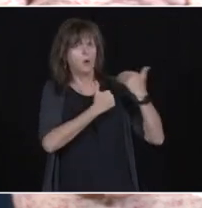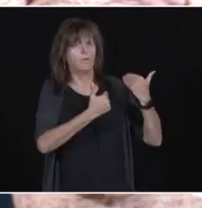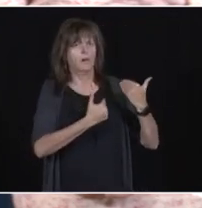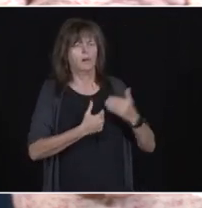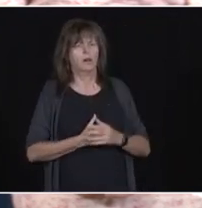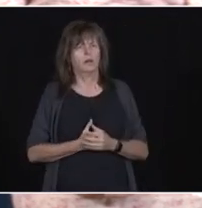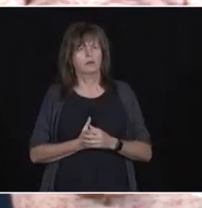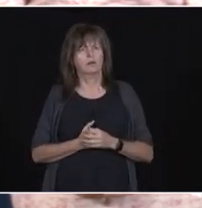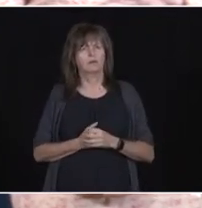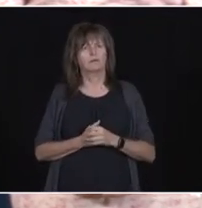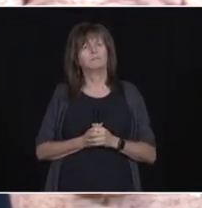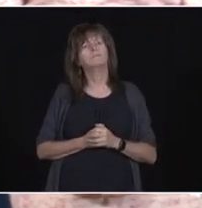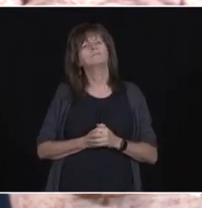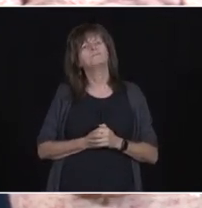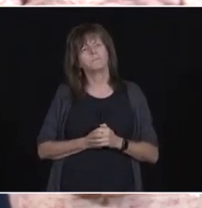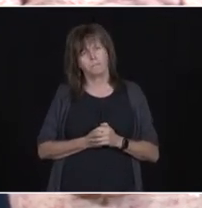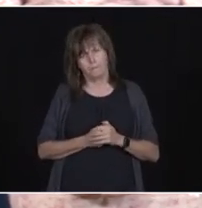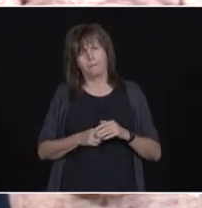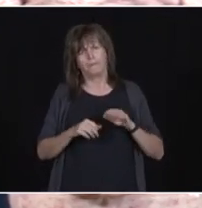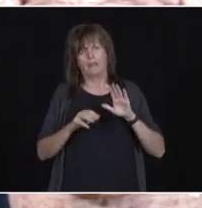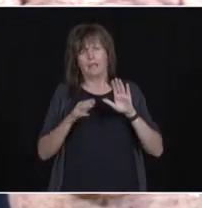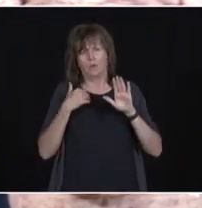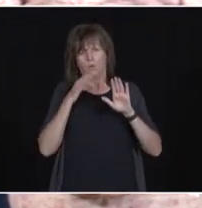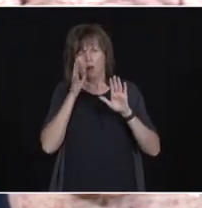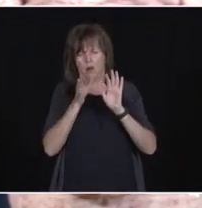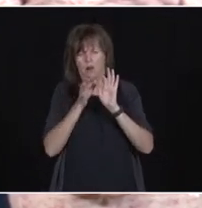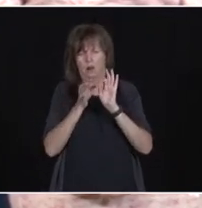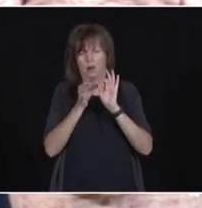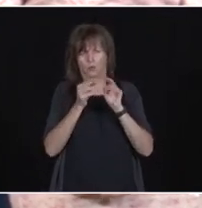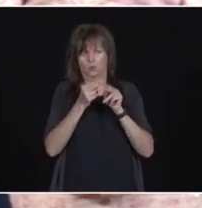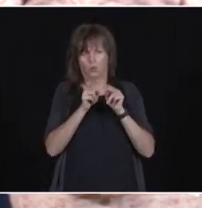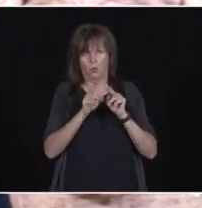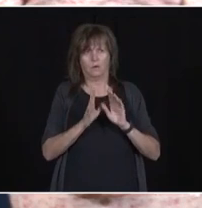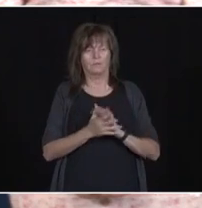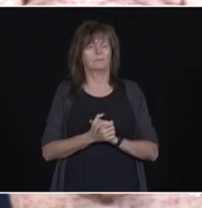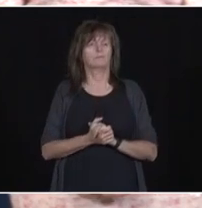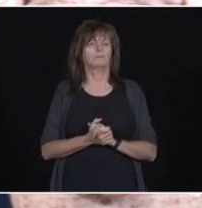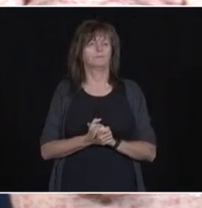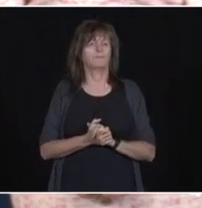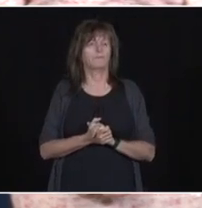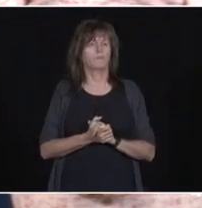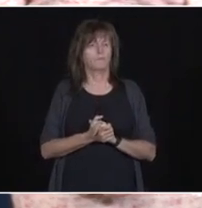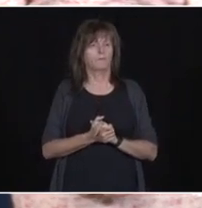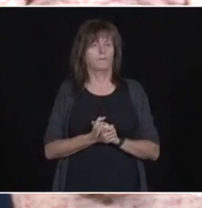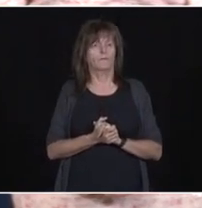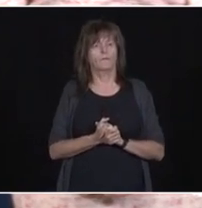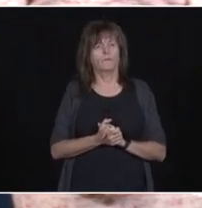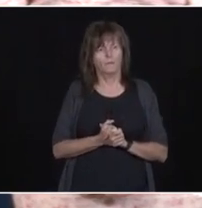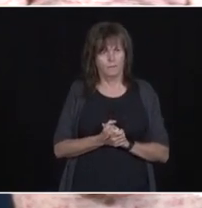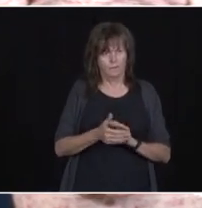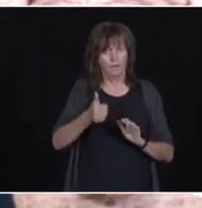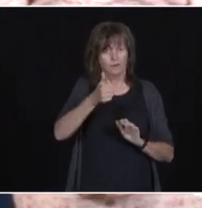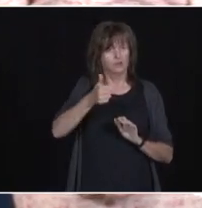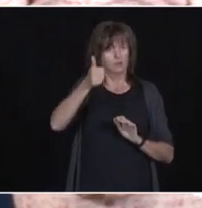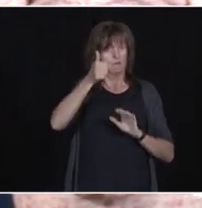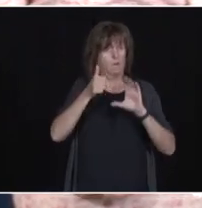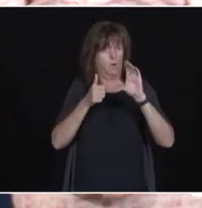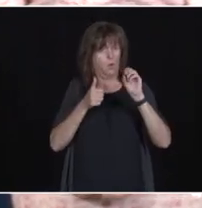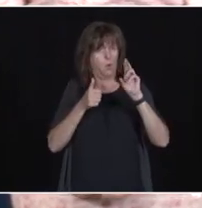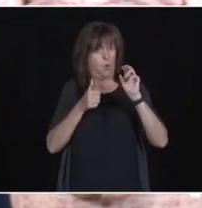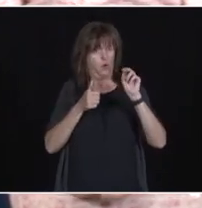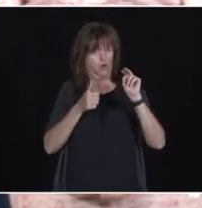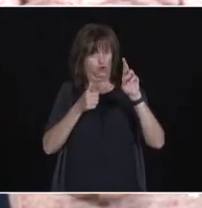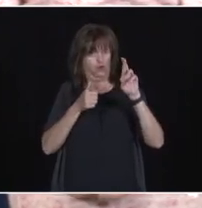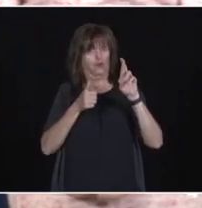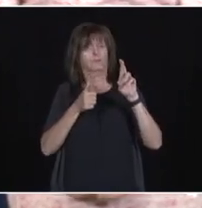but as we said, we have the Chief Coroner looking into it. We have the Ombudsman looking into it. We have the Auditor General looking into